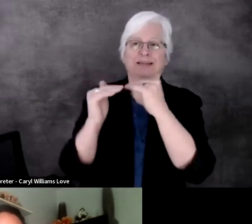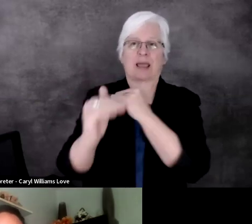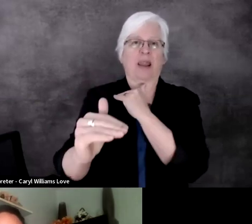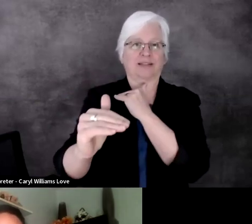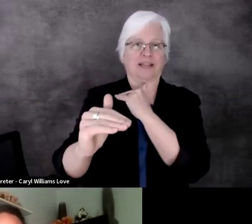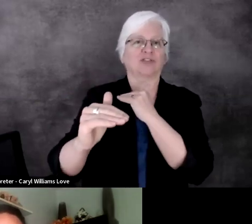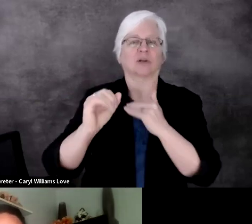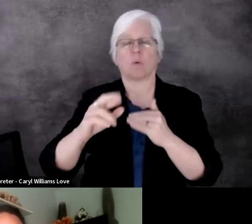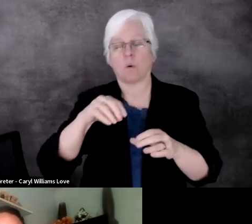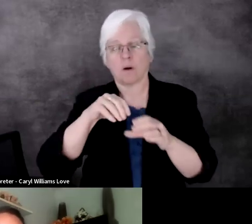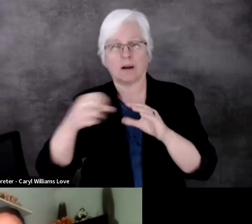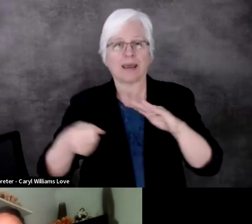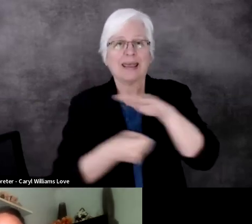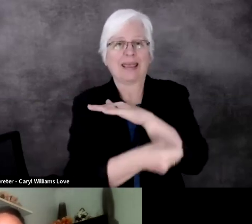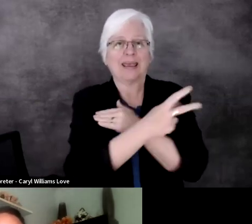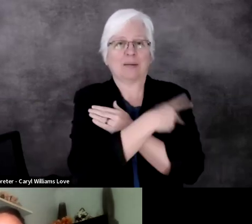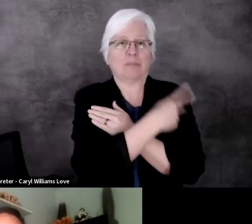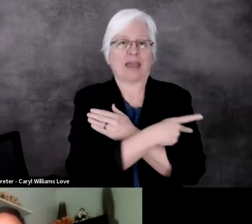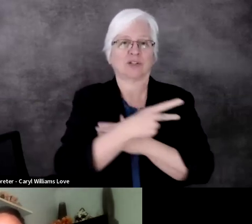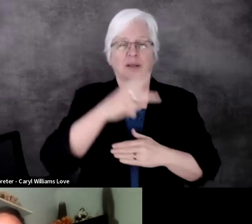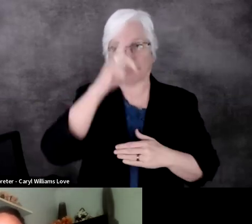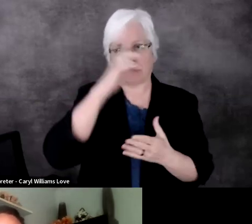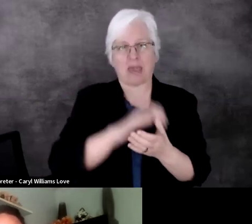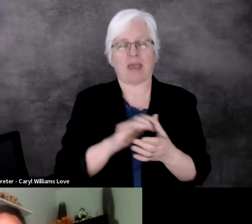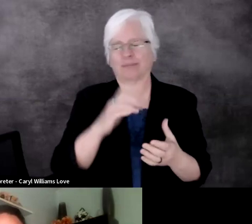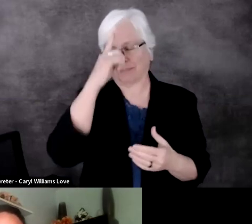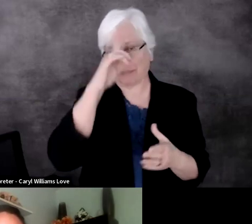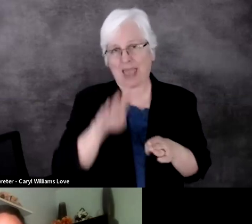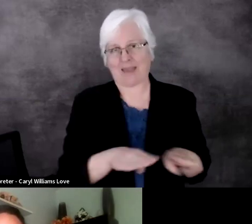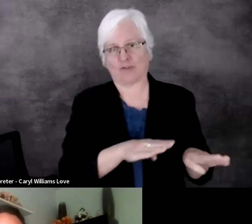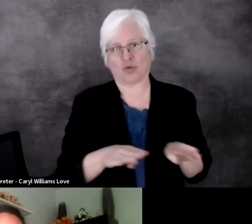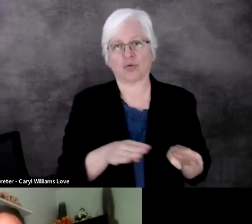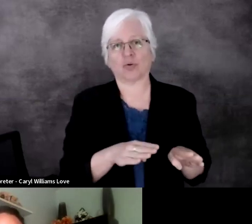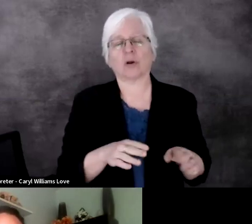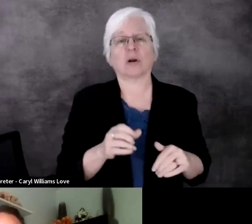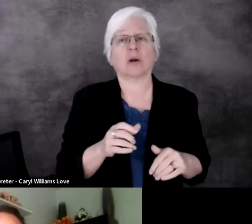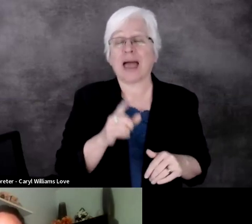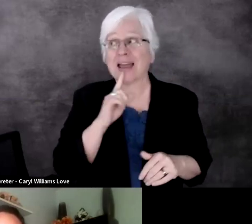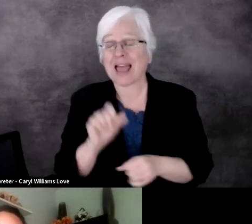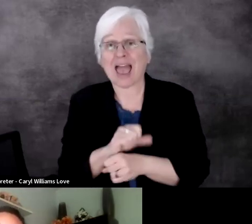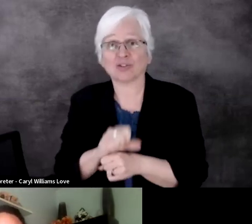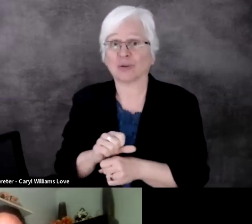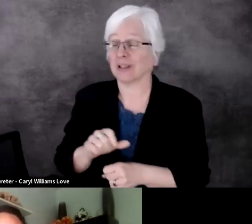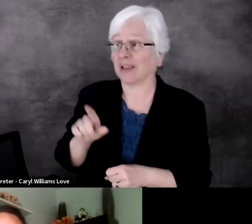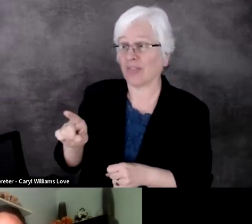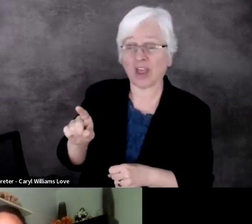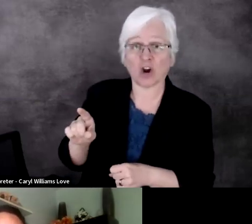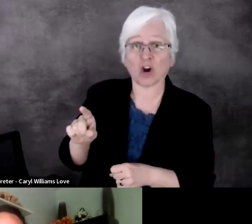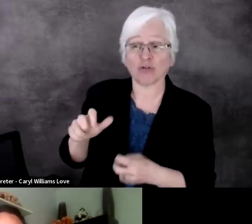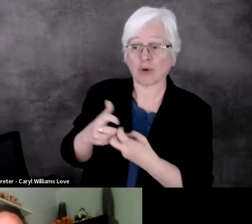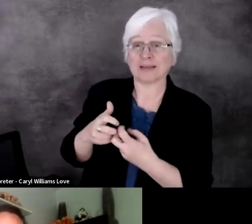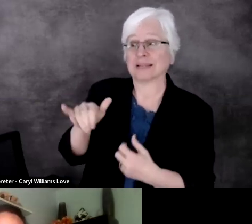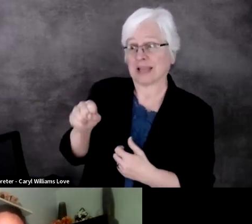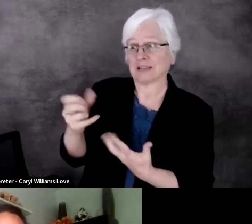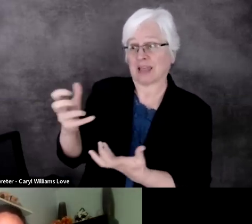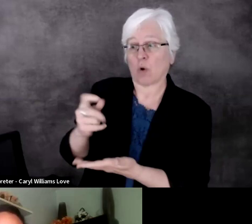inpatient behavioral health support. And actually they've overdosed and their crisis is that they are interested in treatment. And